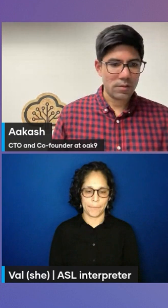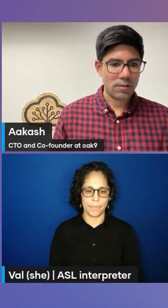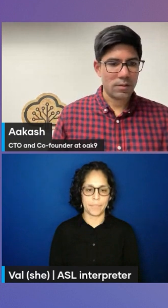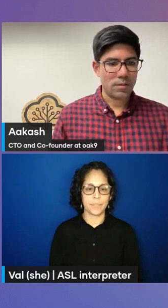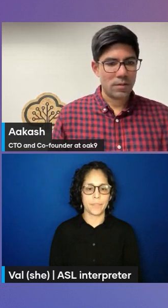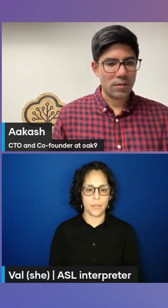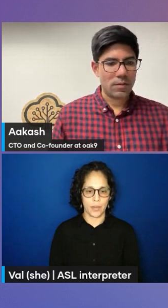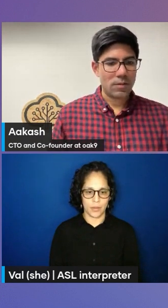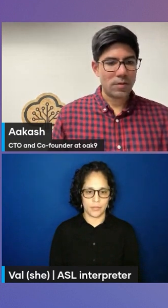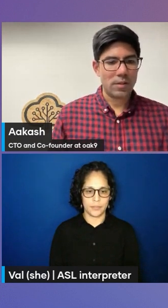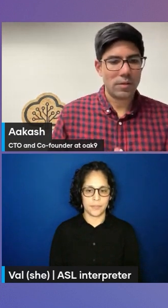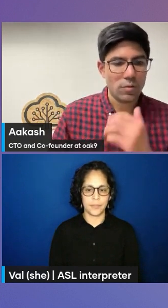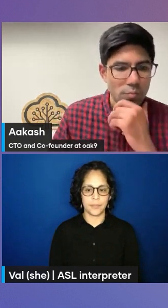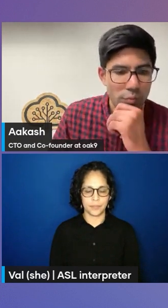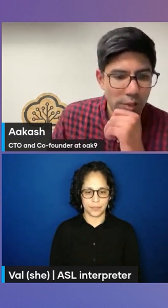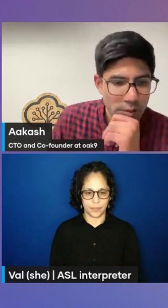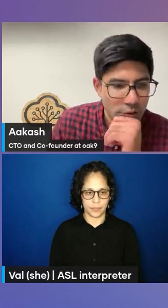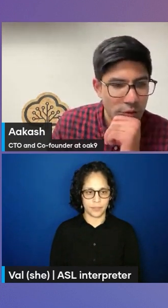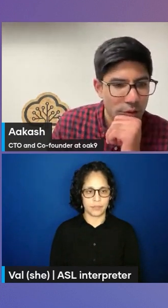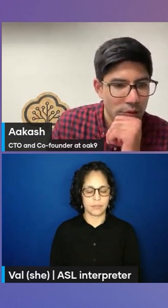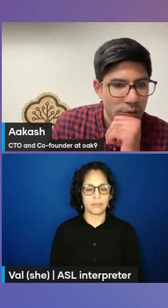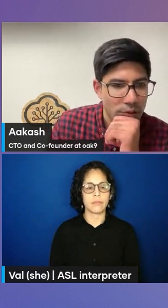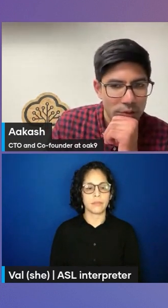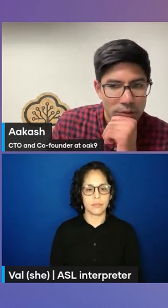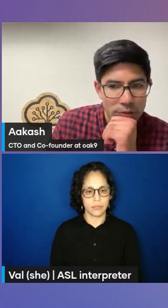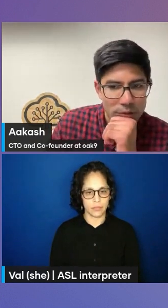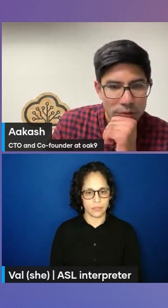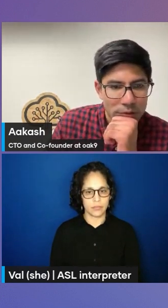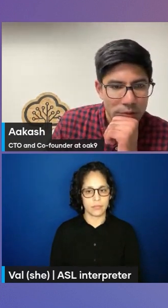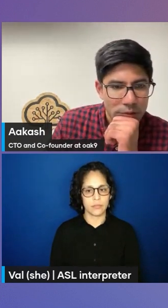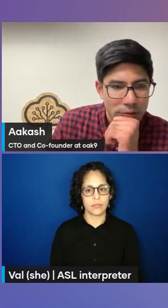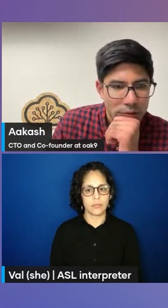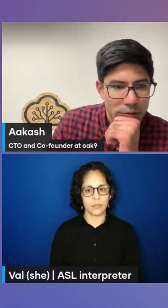comment, create a new branch.